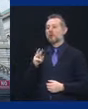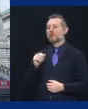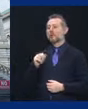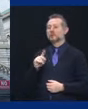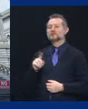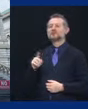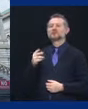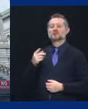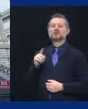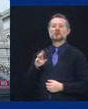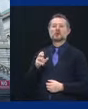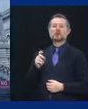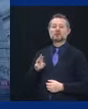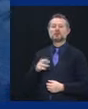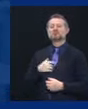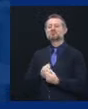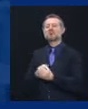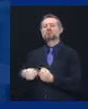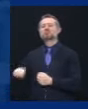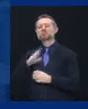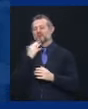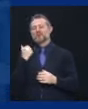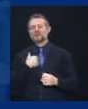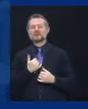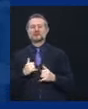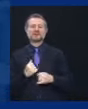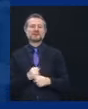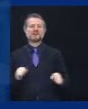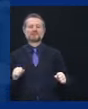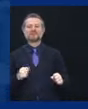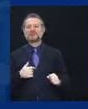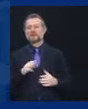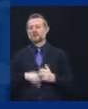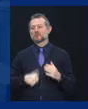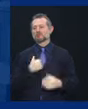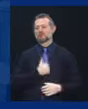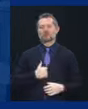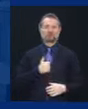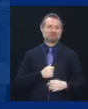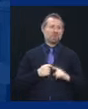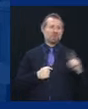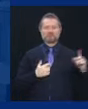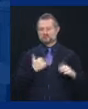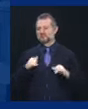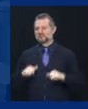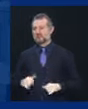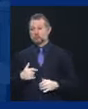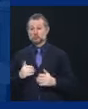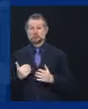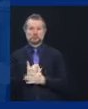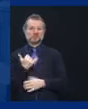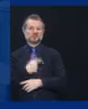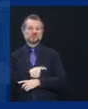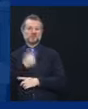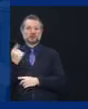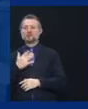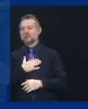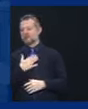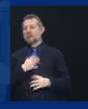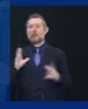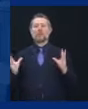But it's a new day, and it's a happy day. Overall, today, statewide